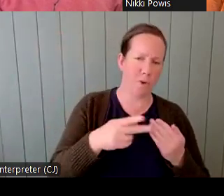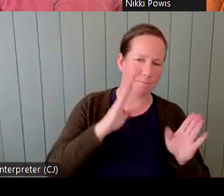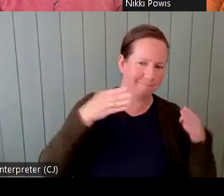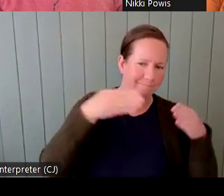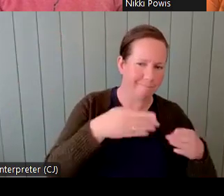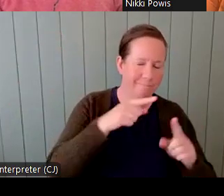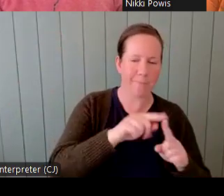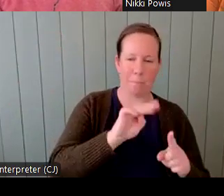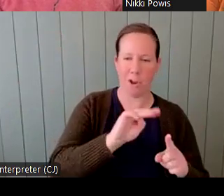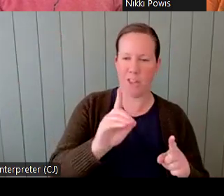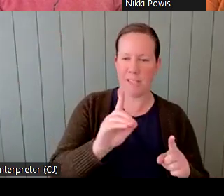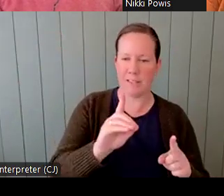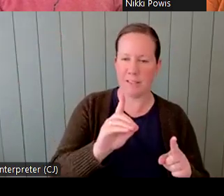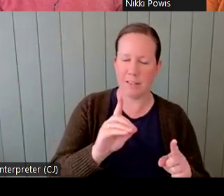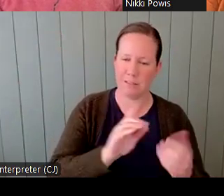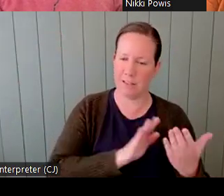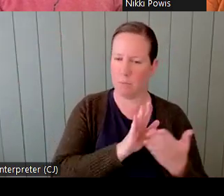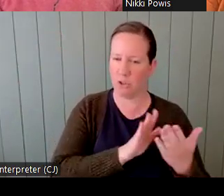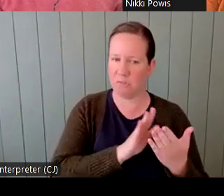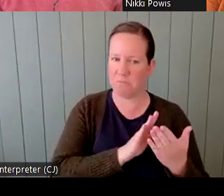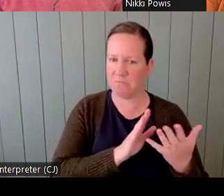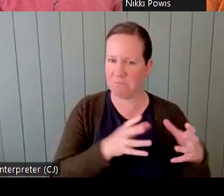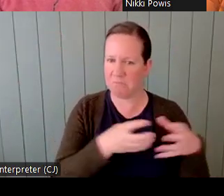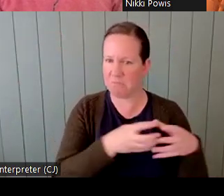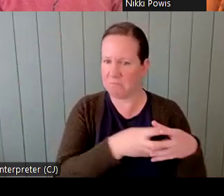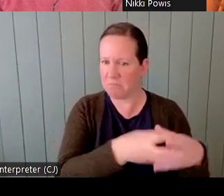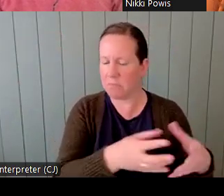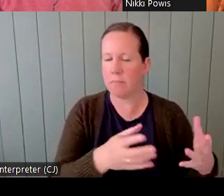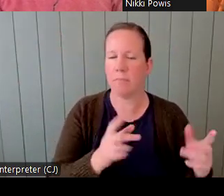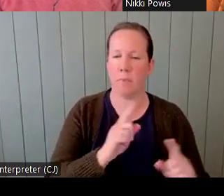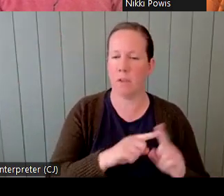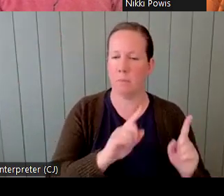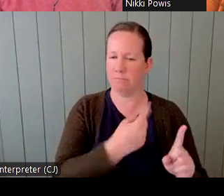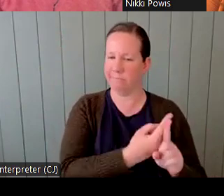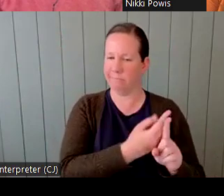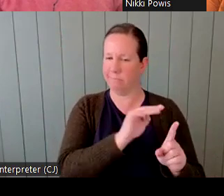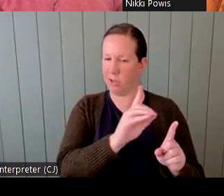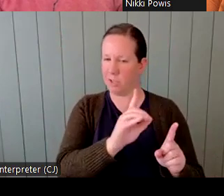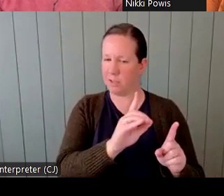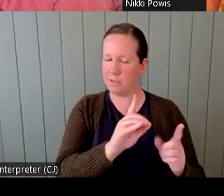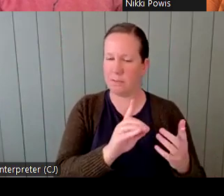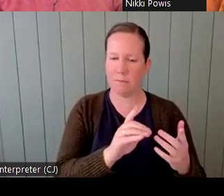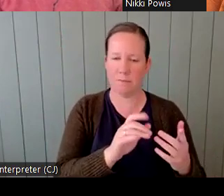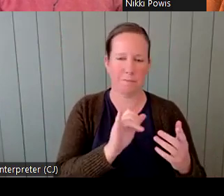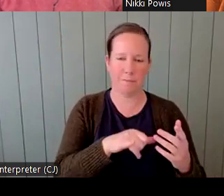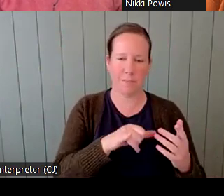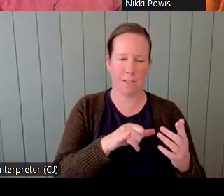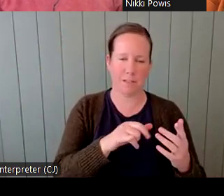in-person stuff, but that's only in Maryland, and it's for um, innovation